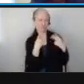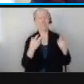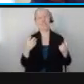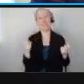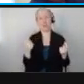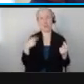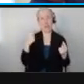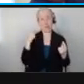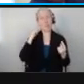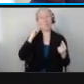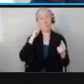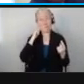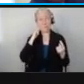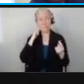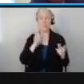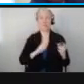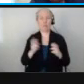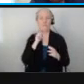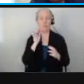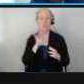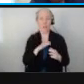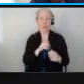overcome. Next slide, please.